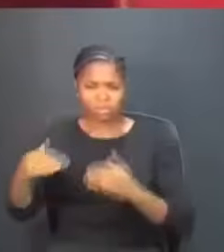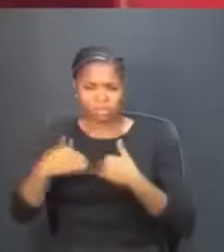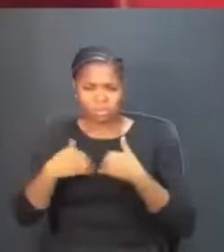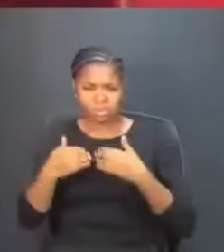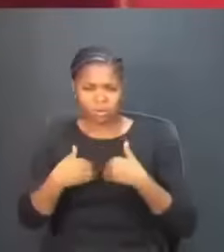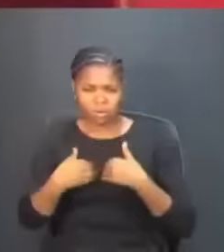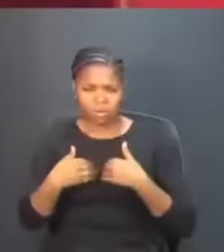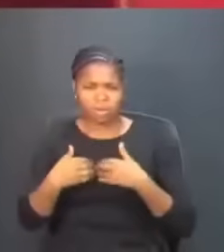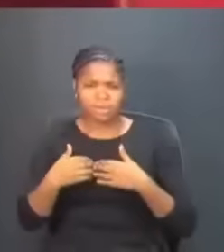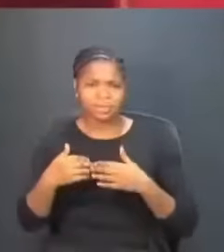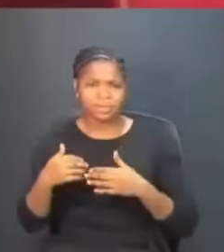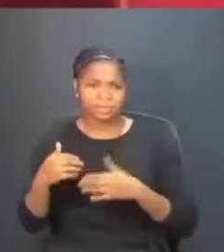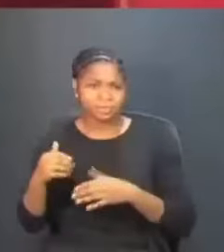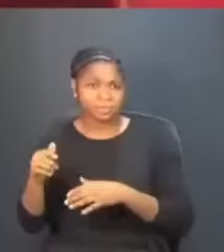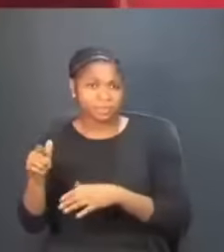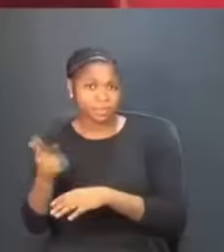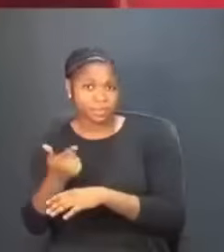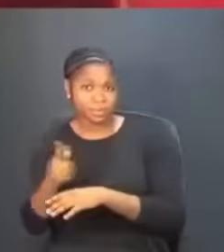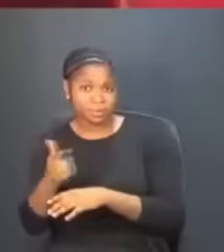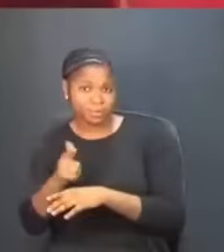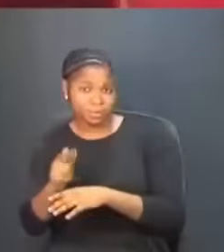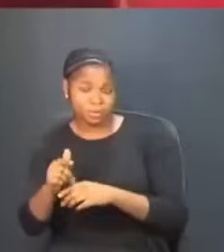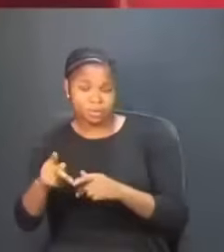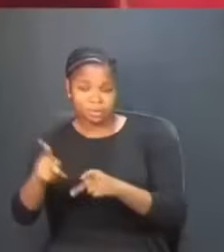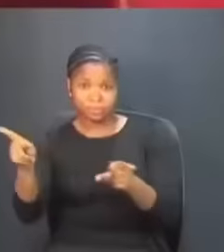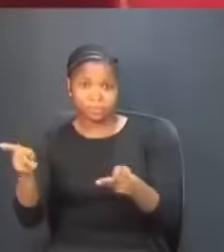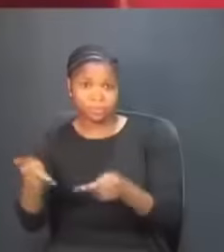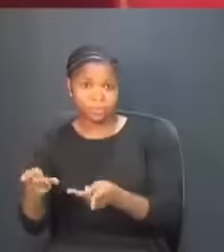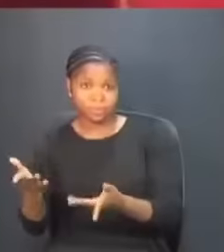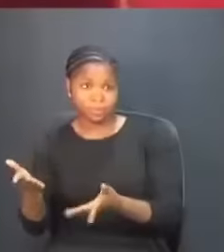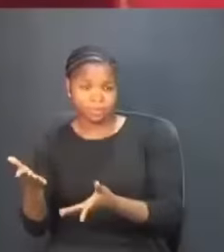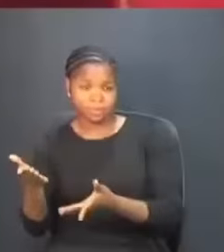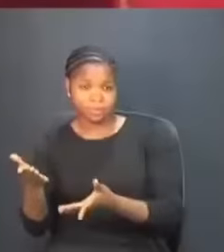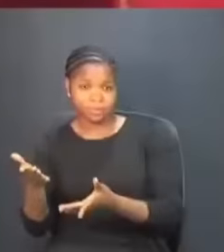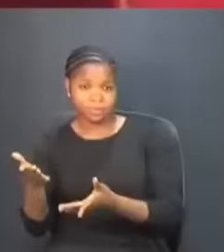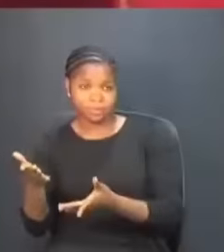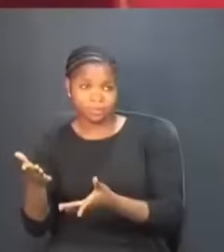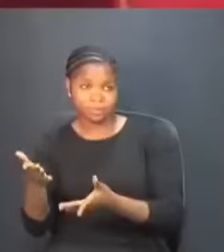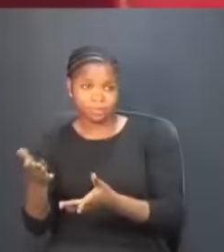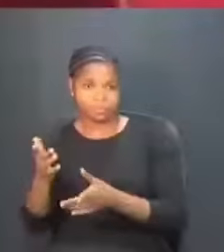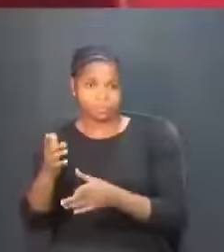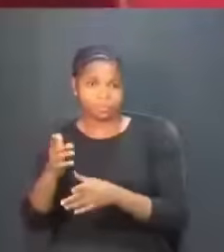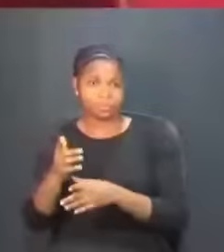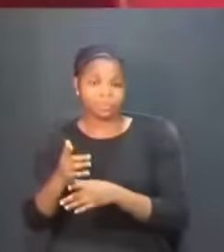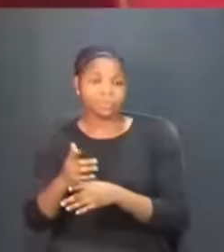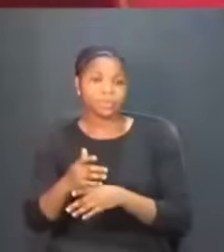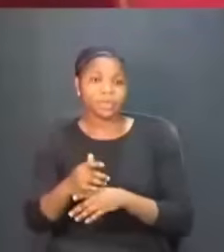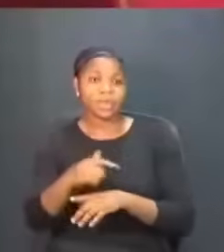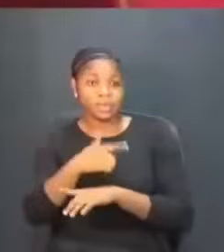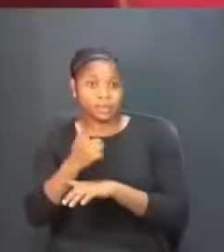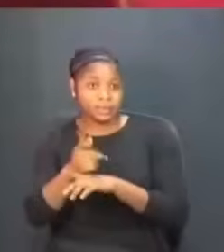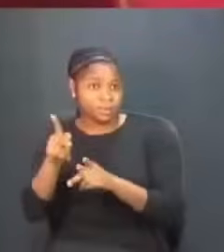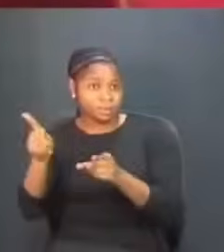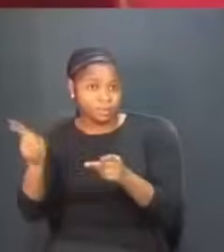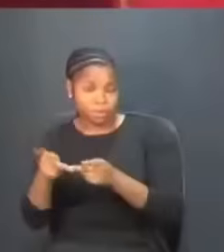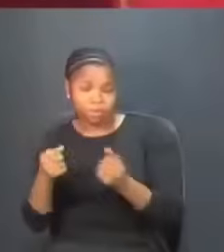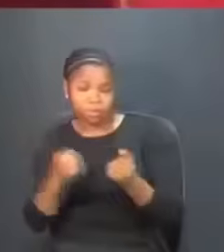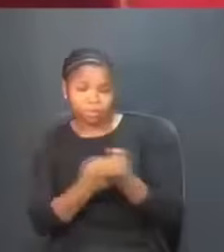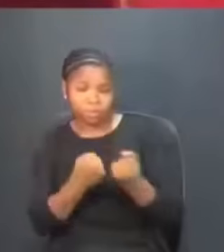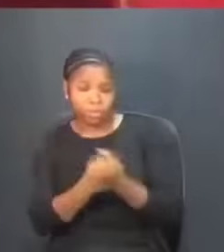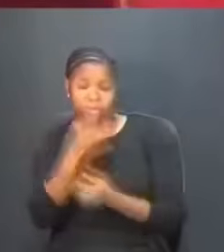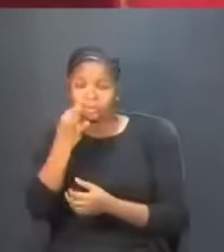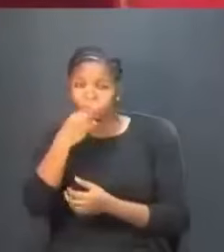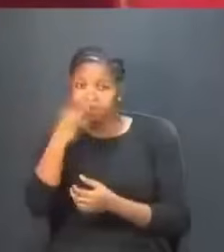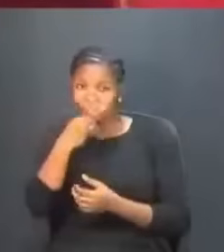their own they can produce some vegetables to support the feeding of the house. This was a